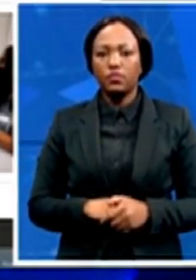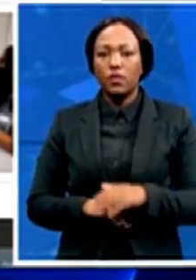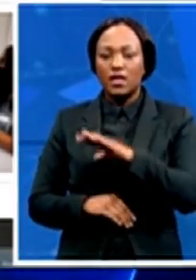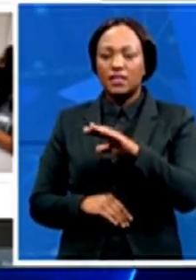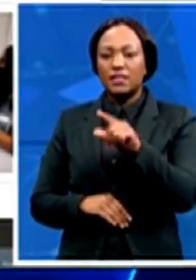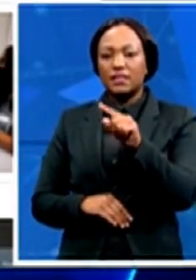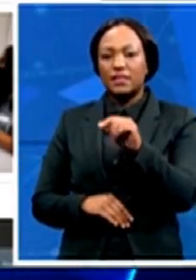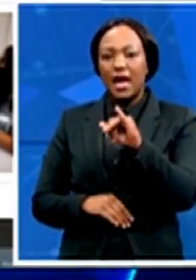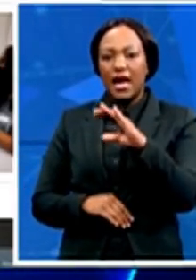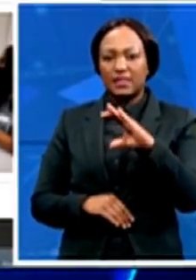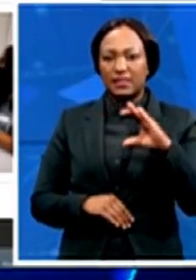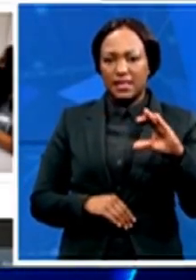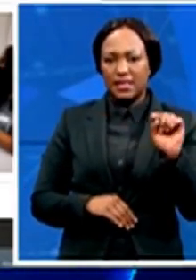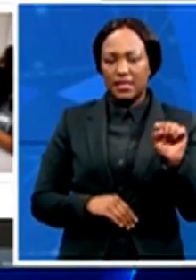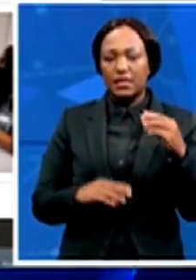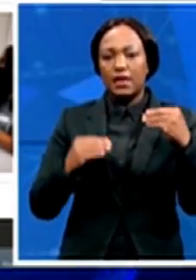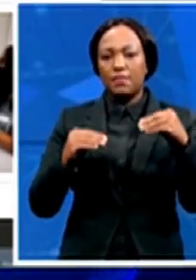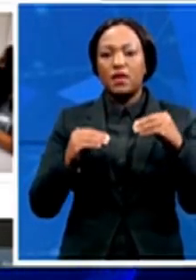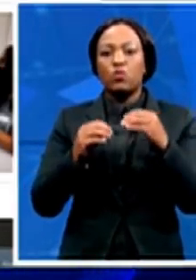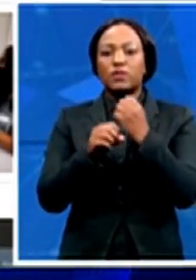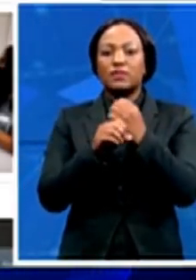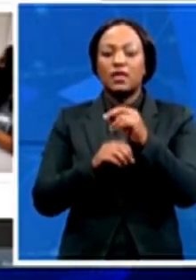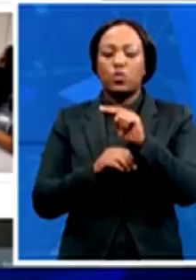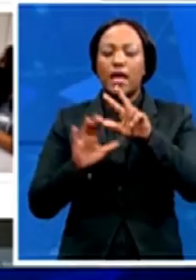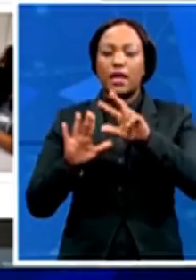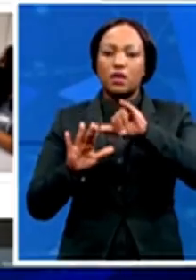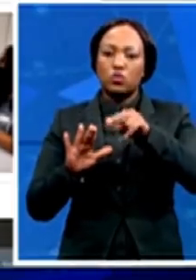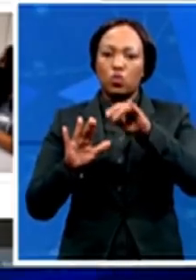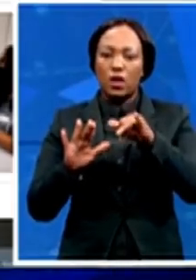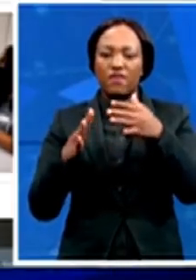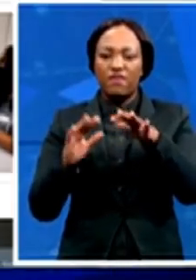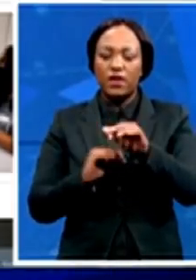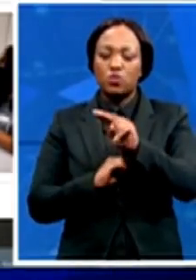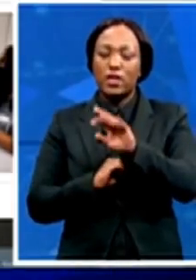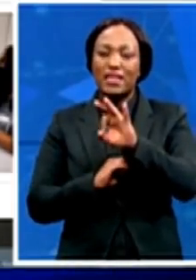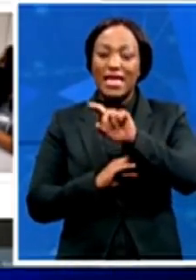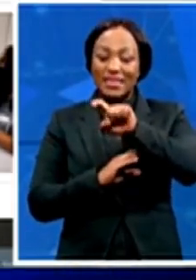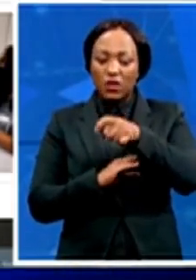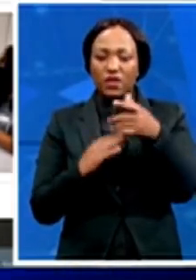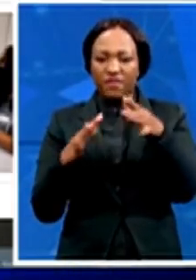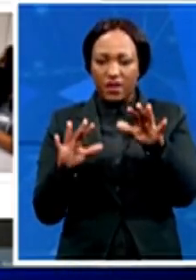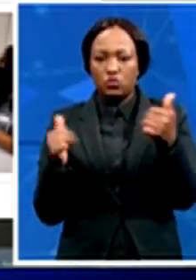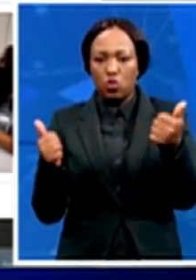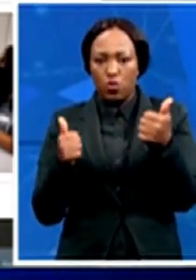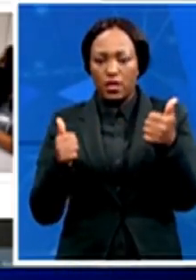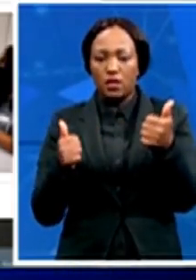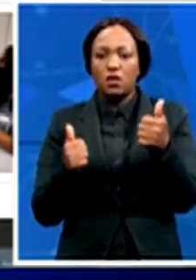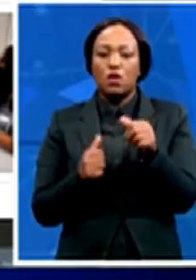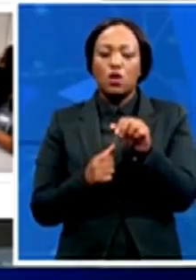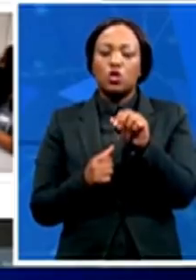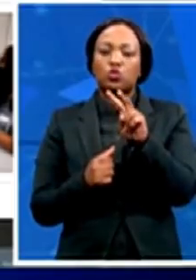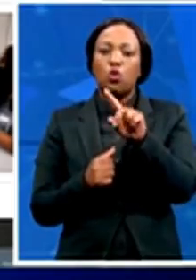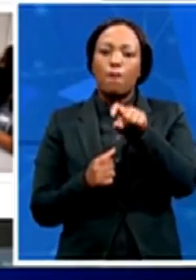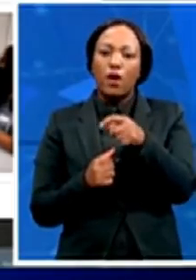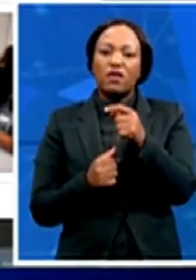of July till now, it's already done 23,000 vaccinations. It is doing about 2,500 vaccinations per day. It's got the capacity to